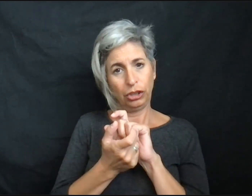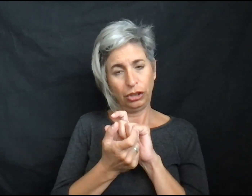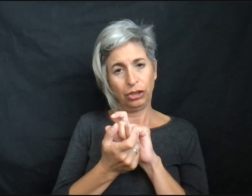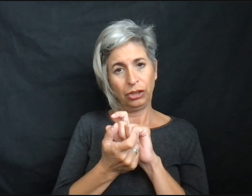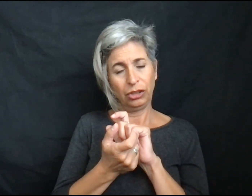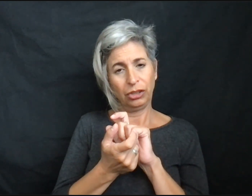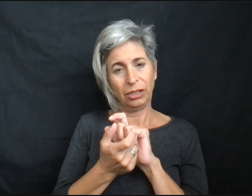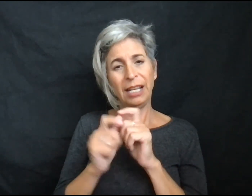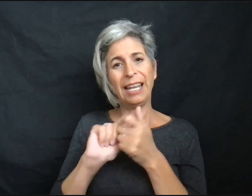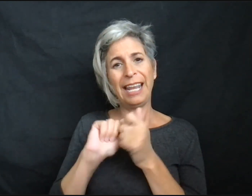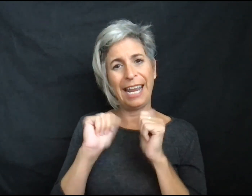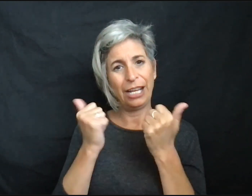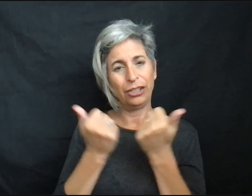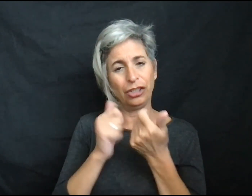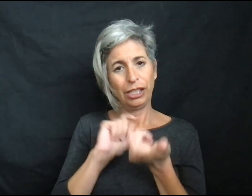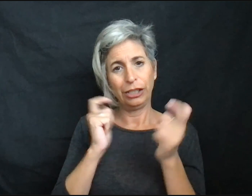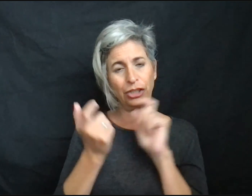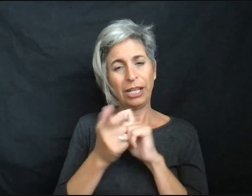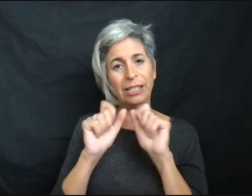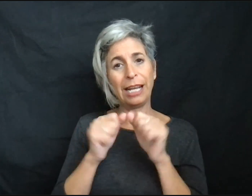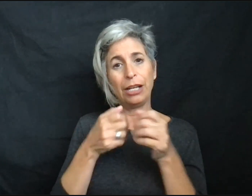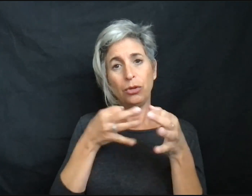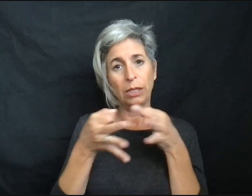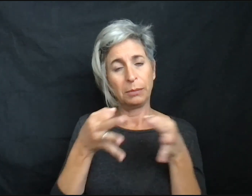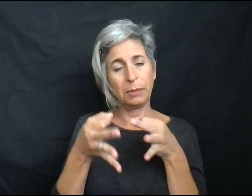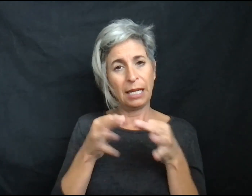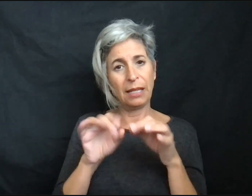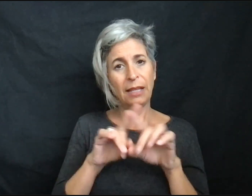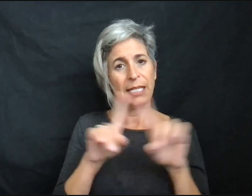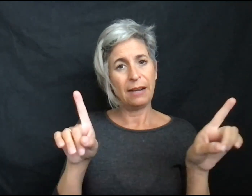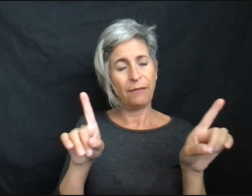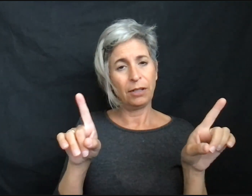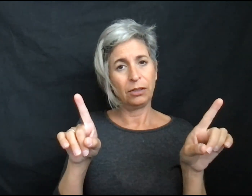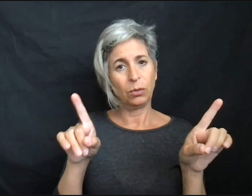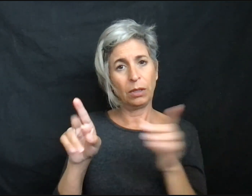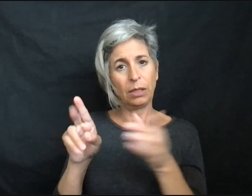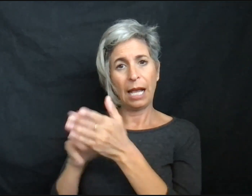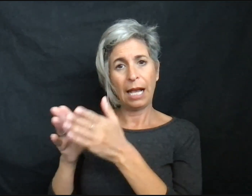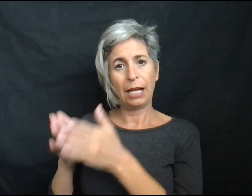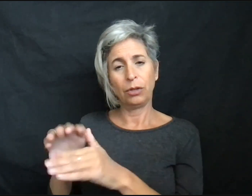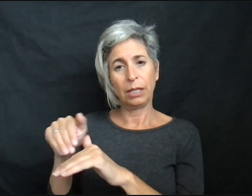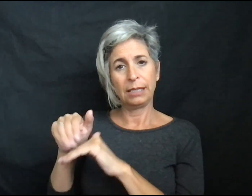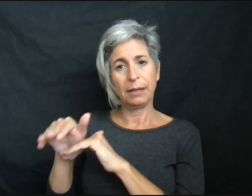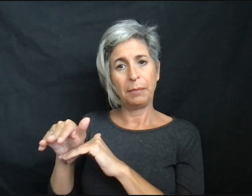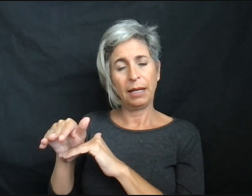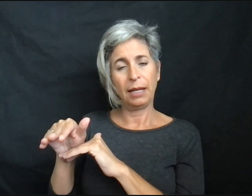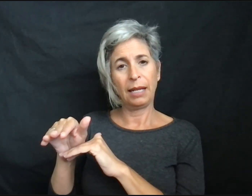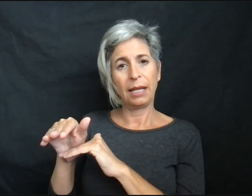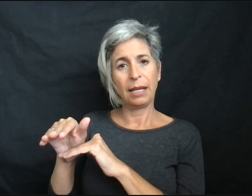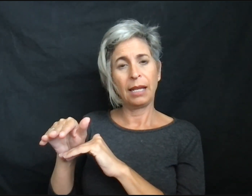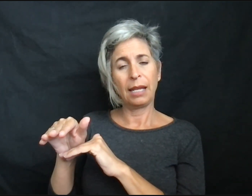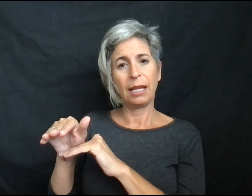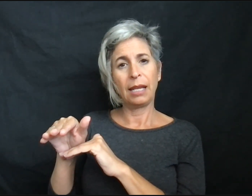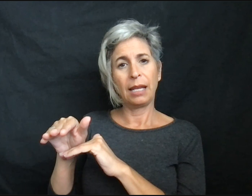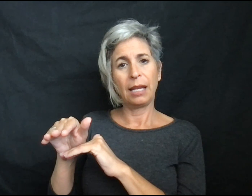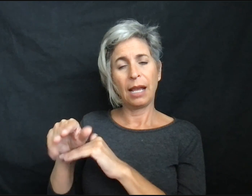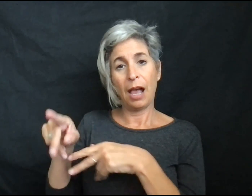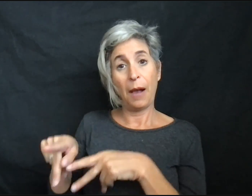AC changeout. Can you explain the difference if it's a contractor submitting a